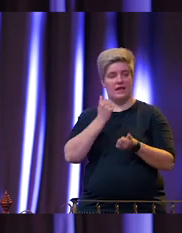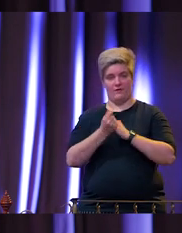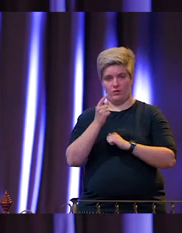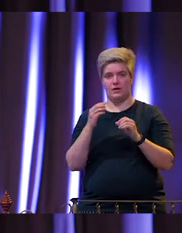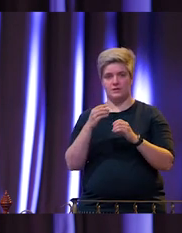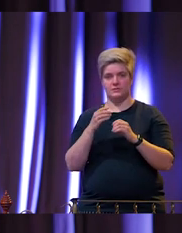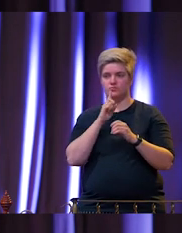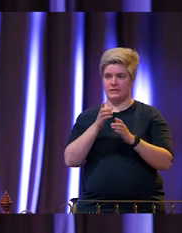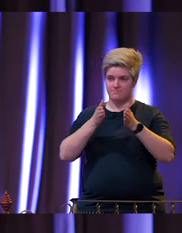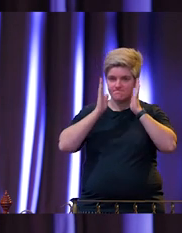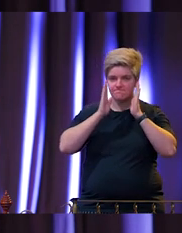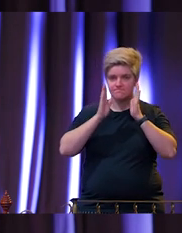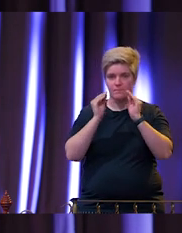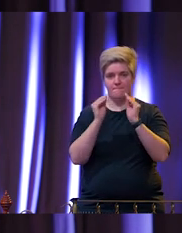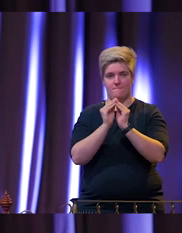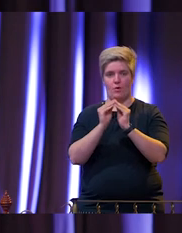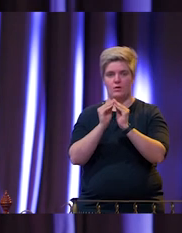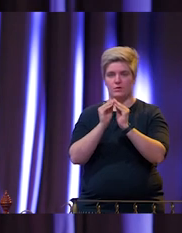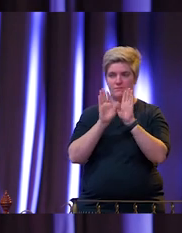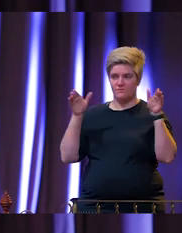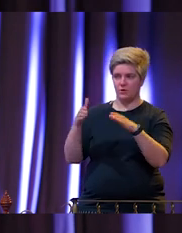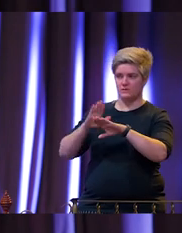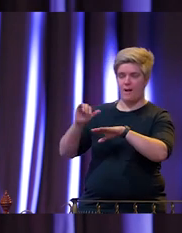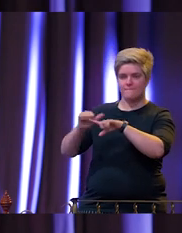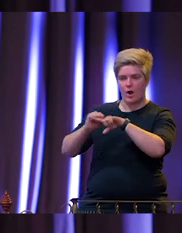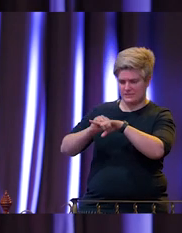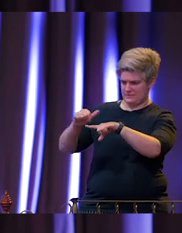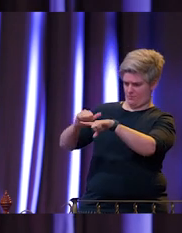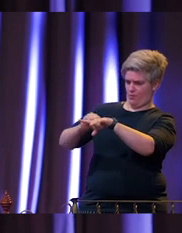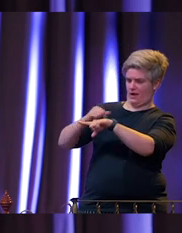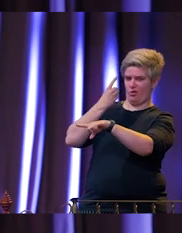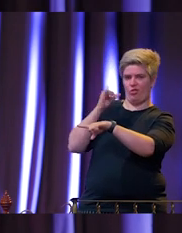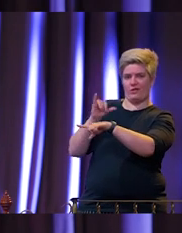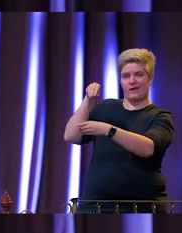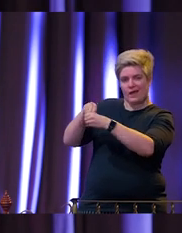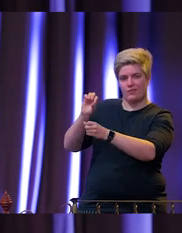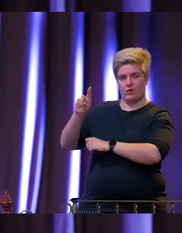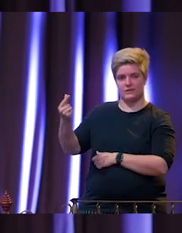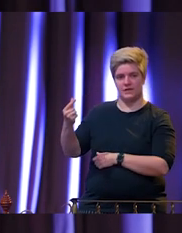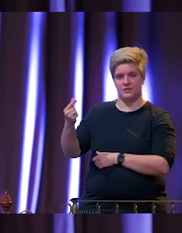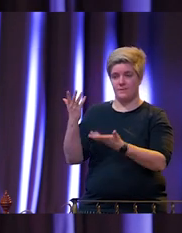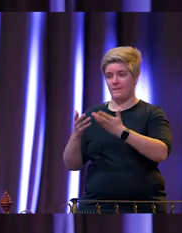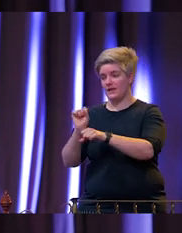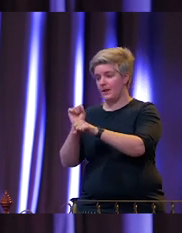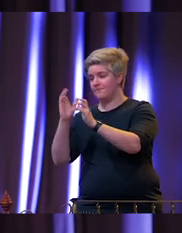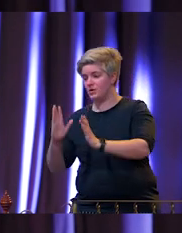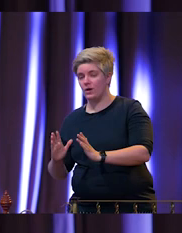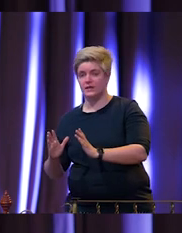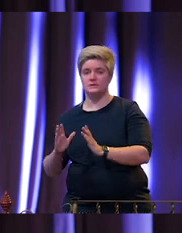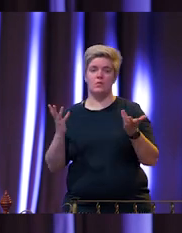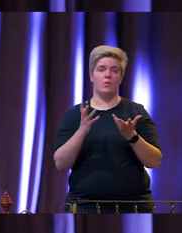say that I think everybody is paying a lot more attention to practice. What is the practice of an organization with